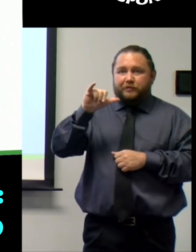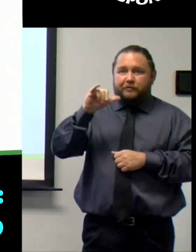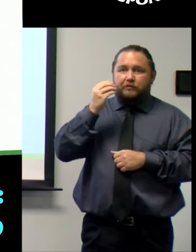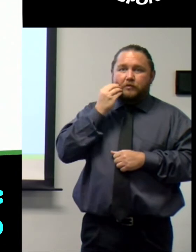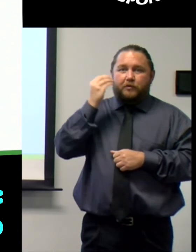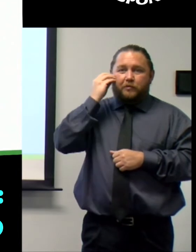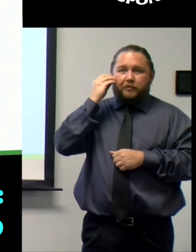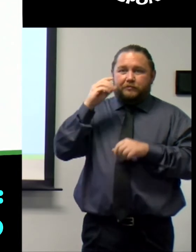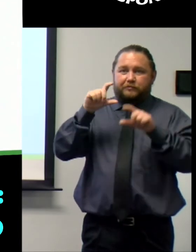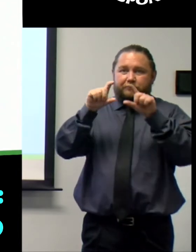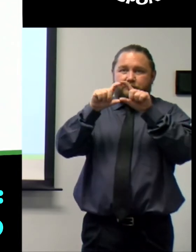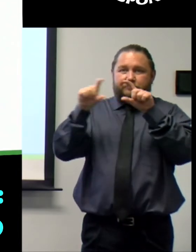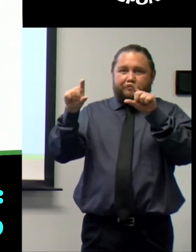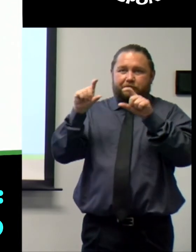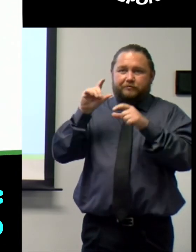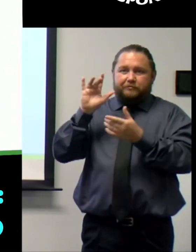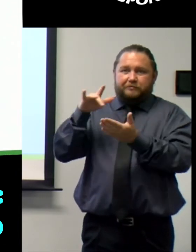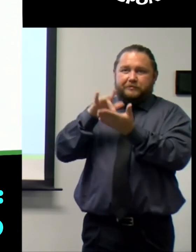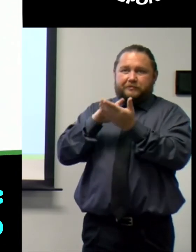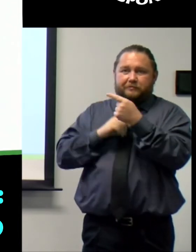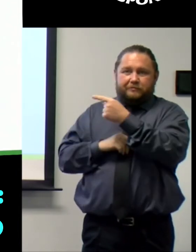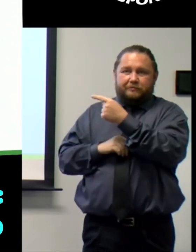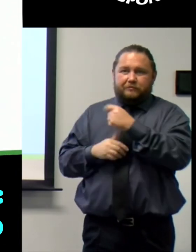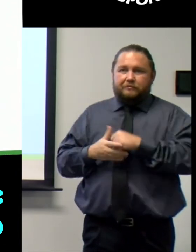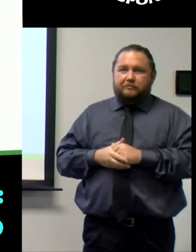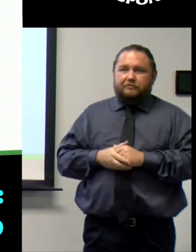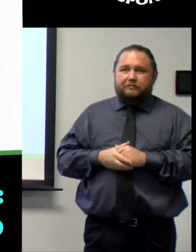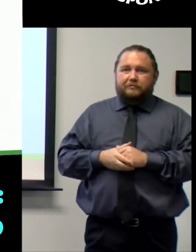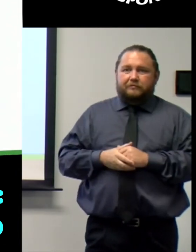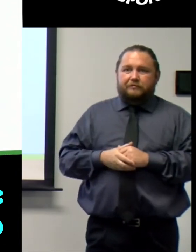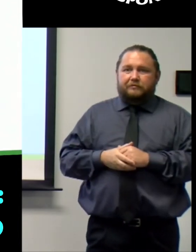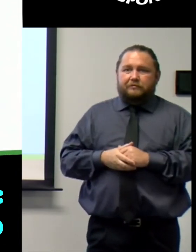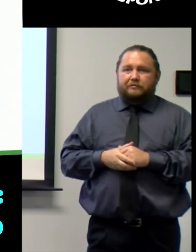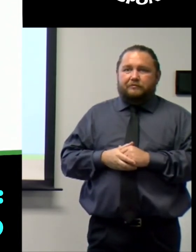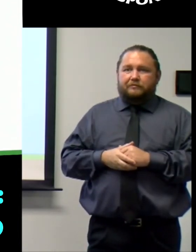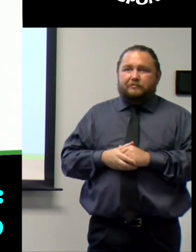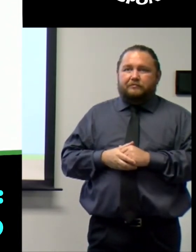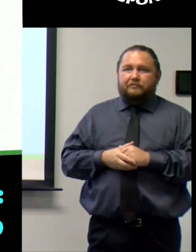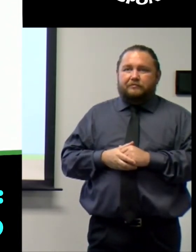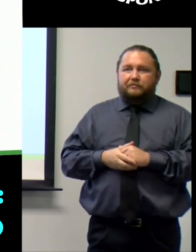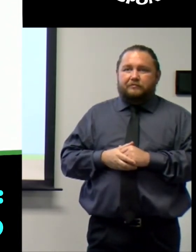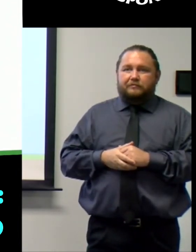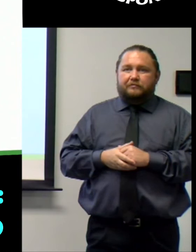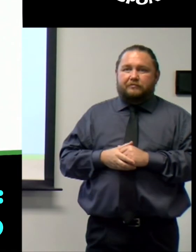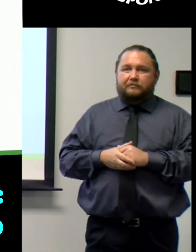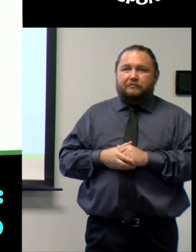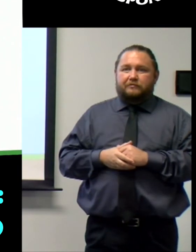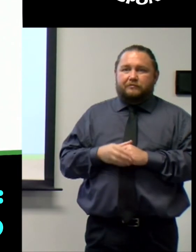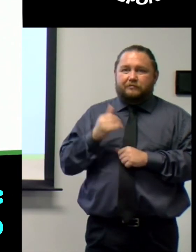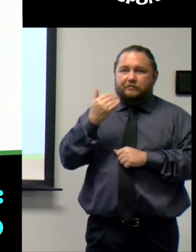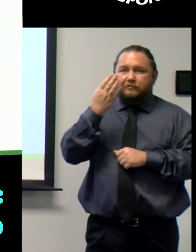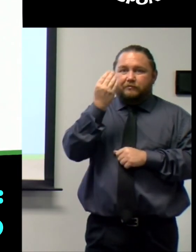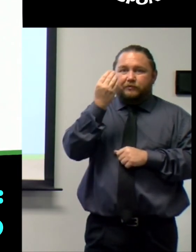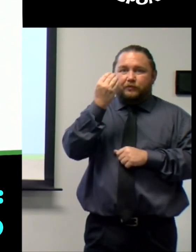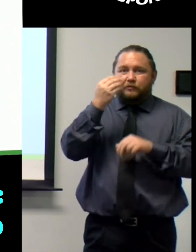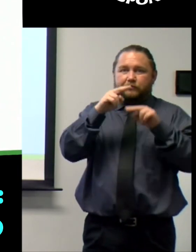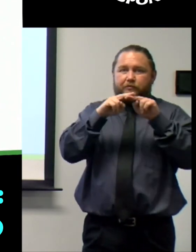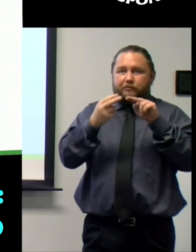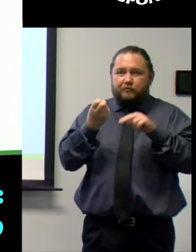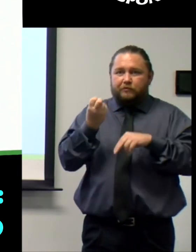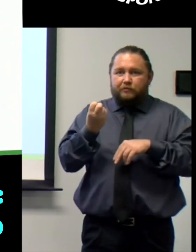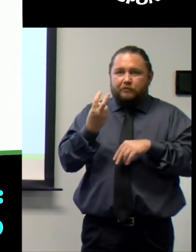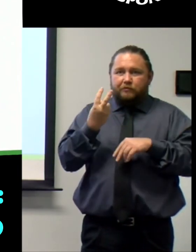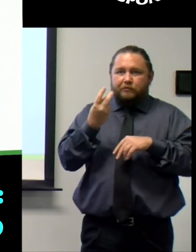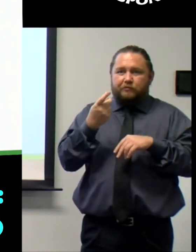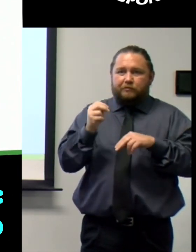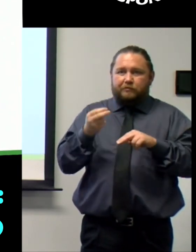slide here, where it went from 14 to 12 to 23% because a lot more people were staying at home. We can see on here where there was also the